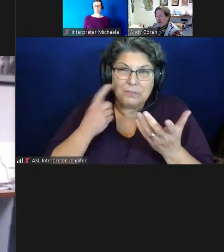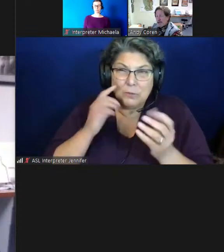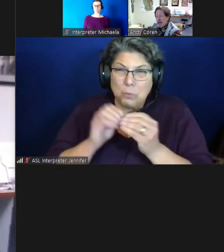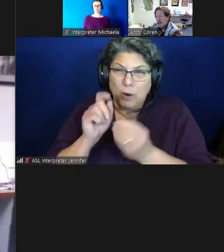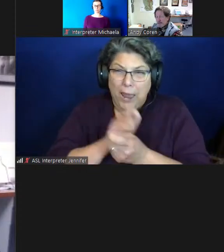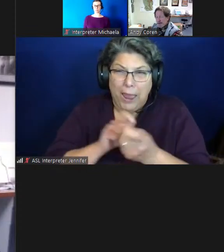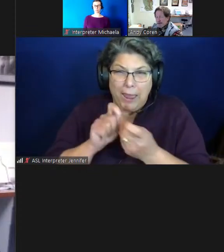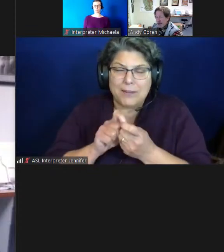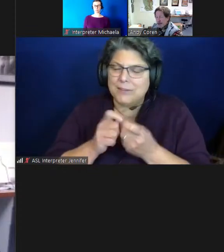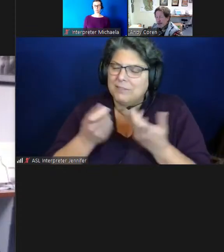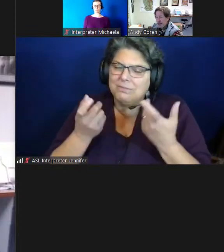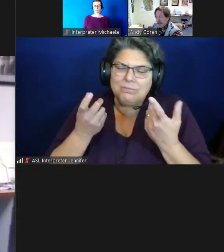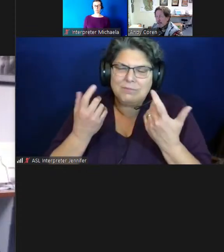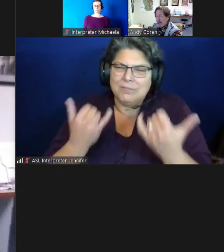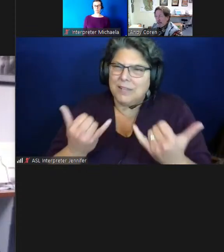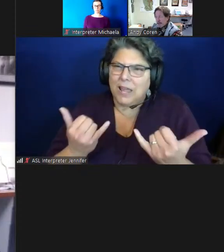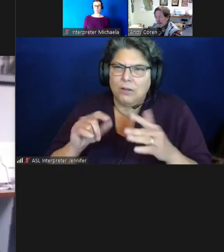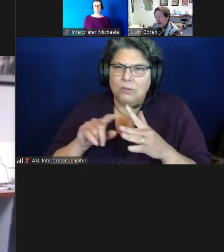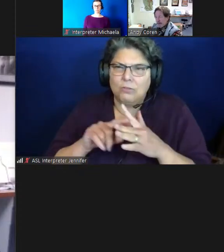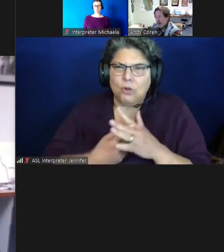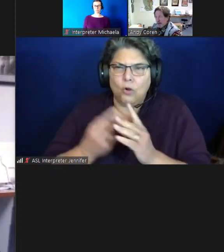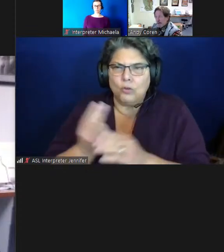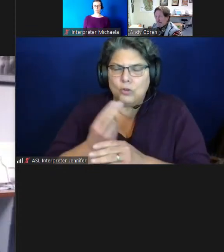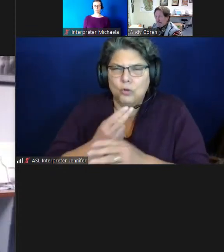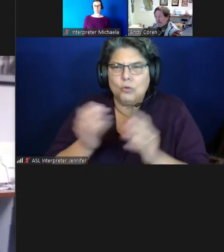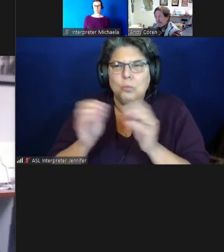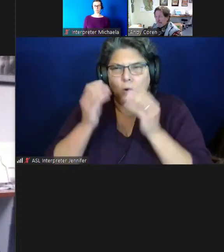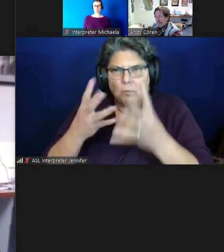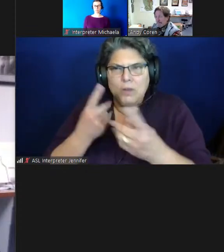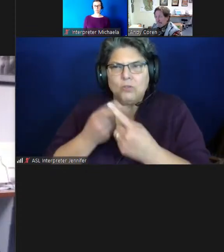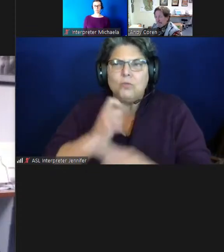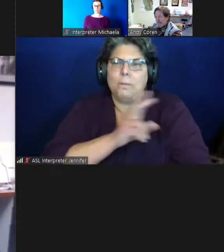view, they're using the hospitalization data a little bit more.